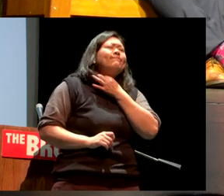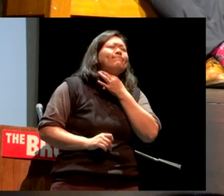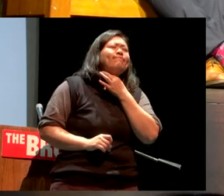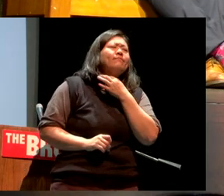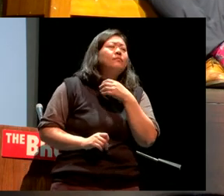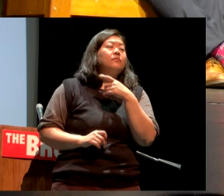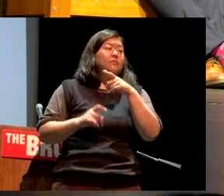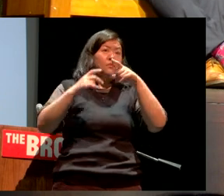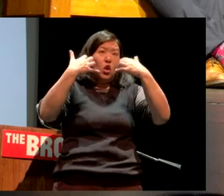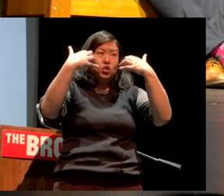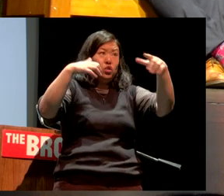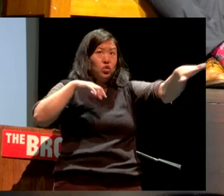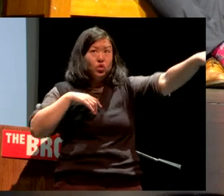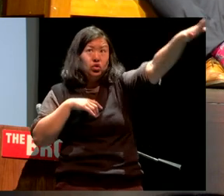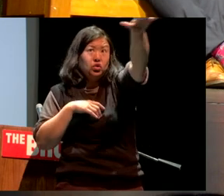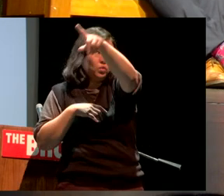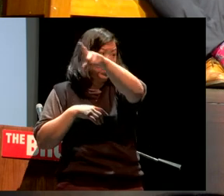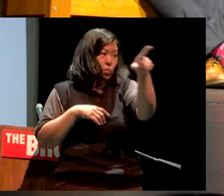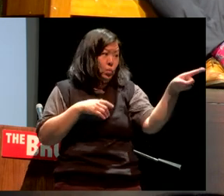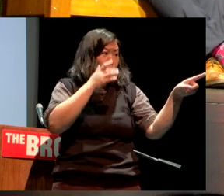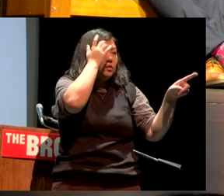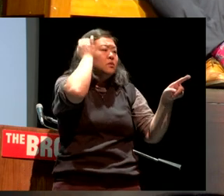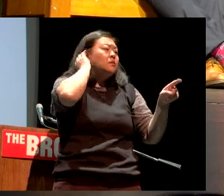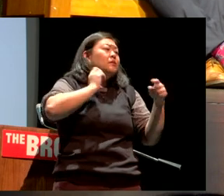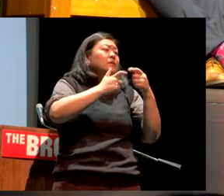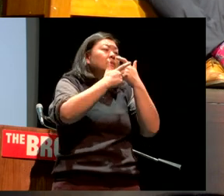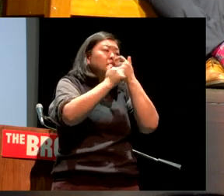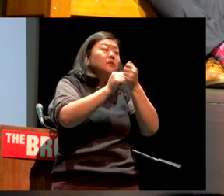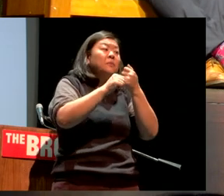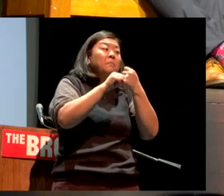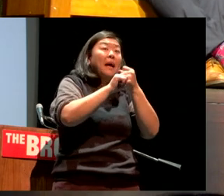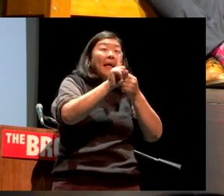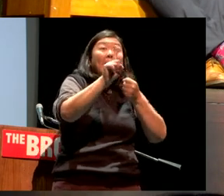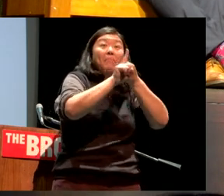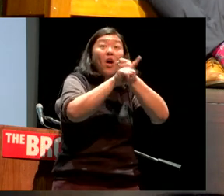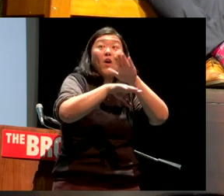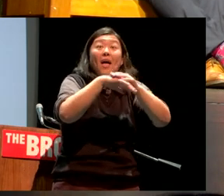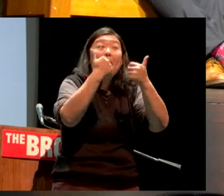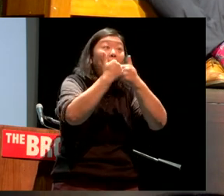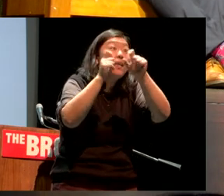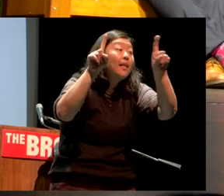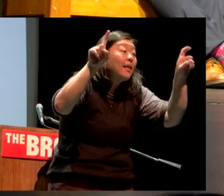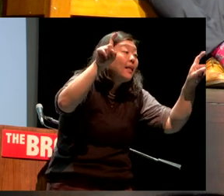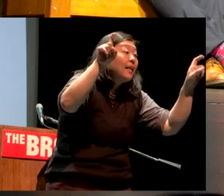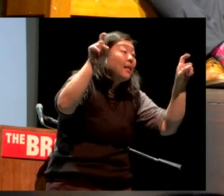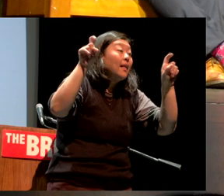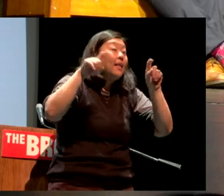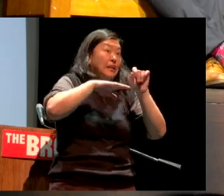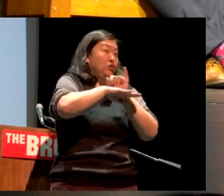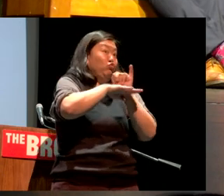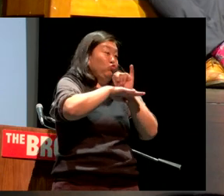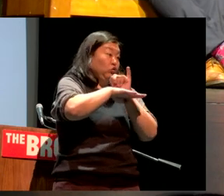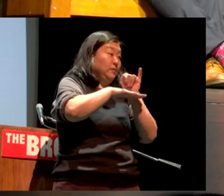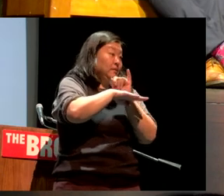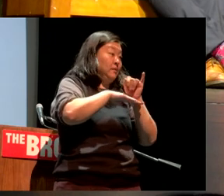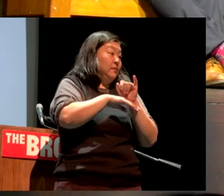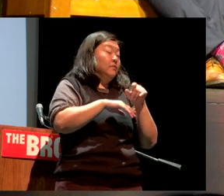like making an impact in the video game industry in like 5 to 10 years? And if so, how would you kind of like to influence that as creatives?